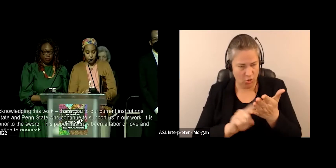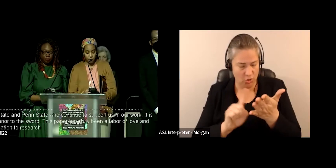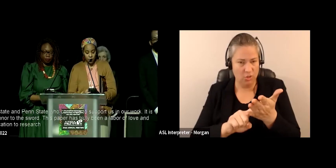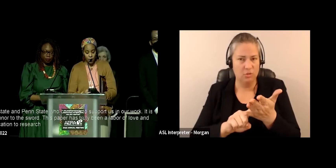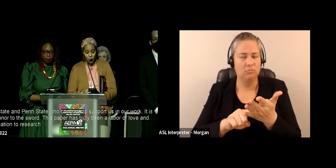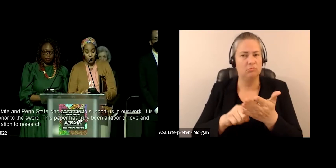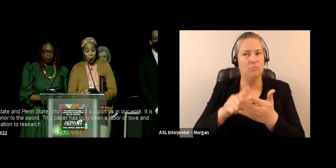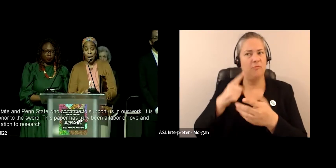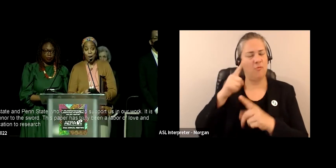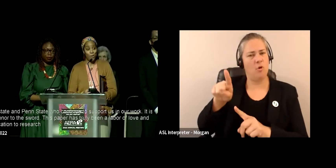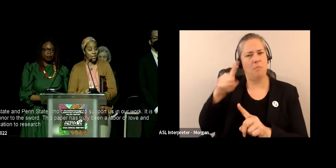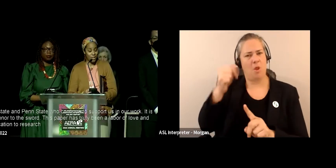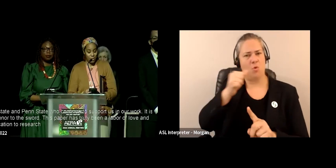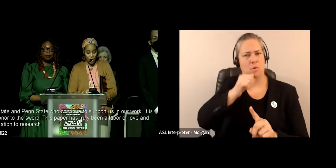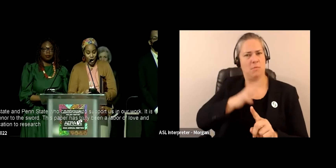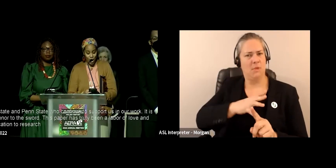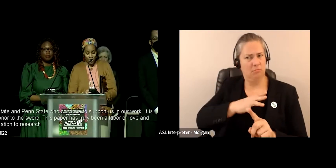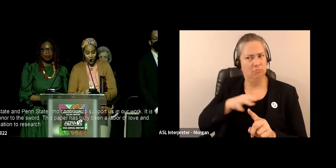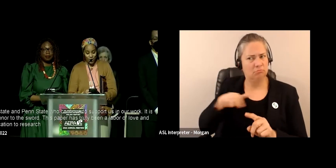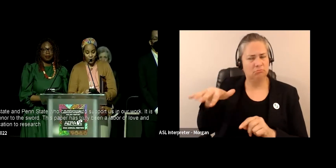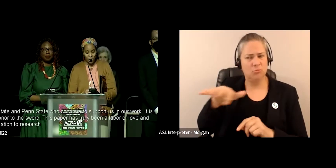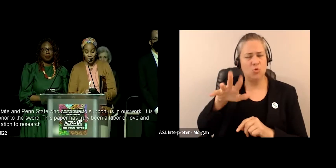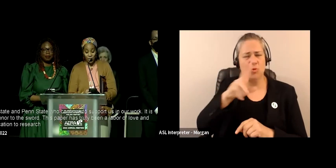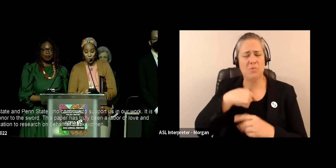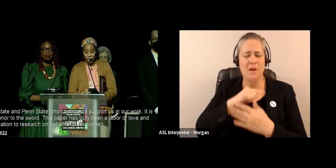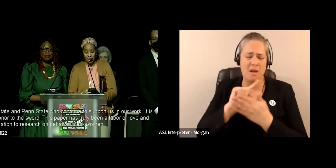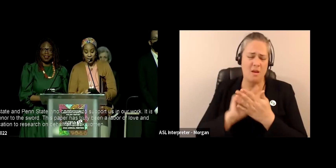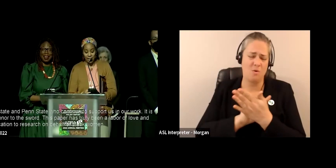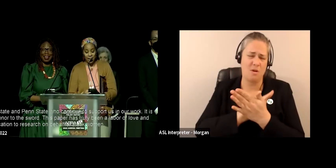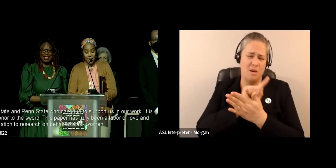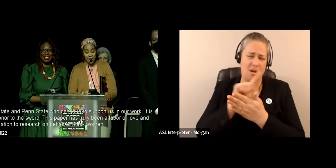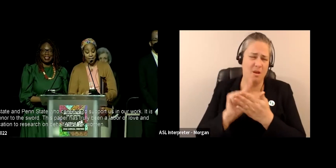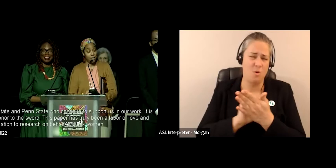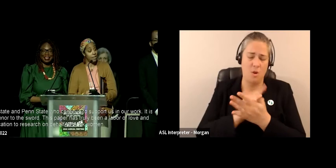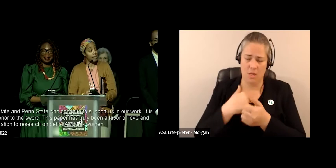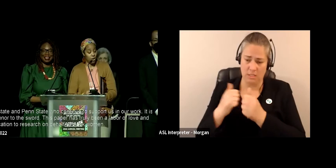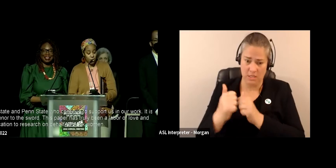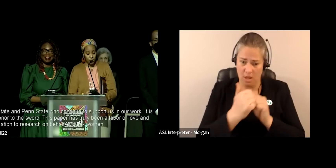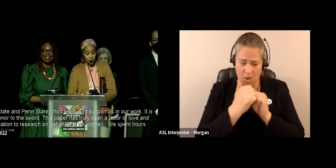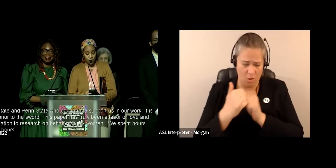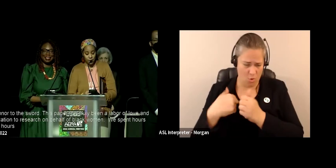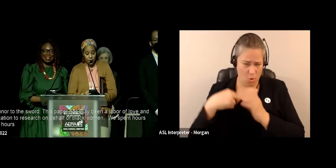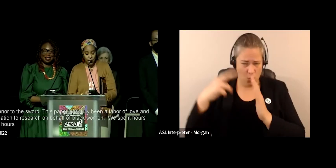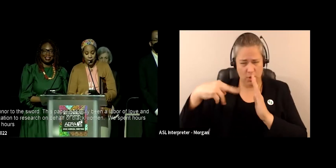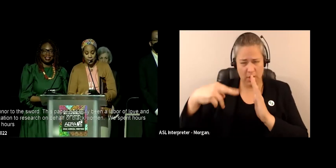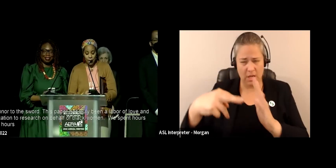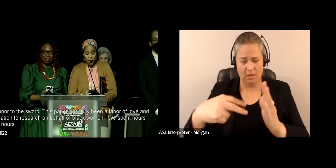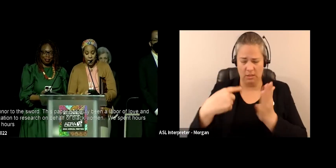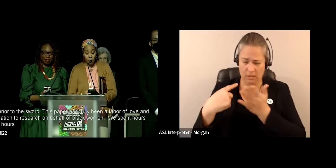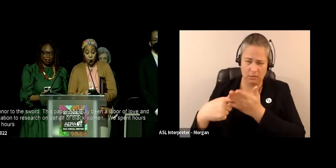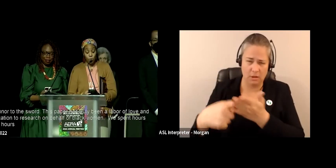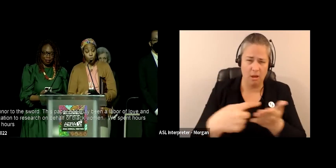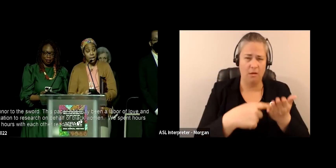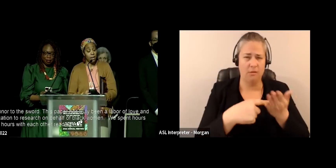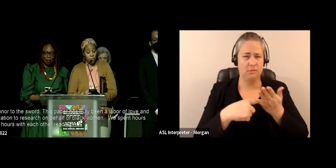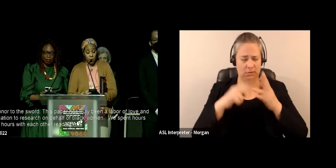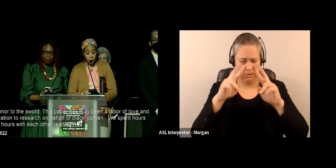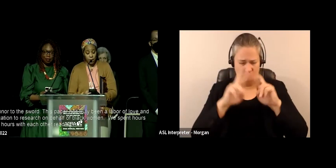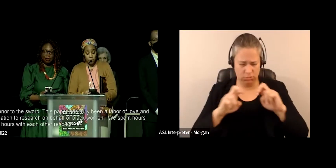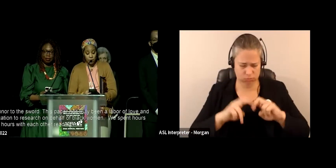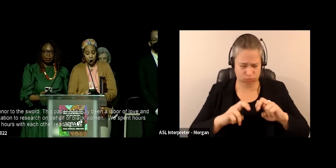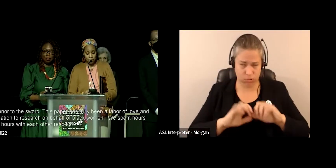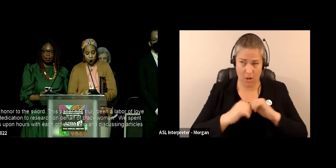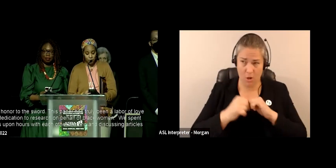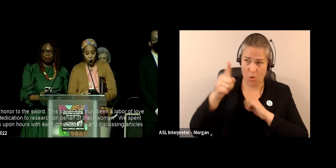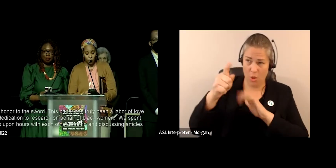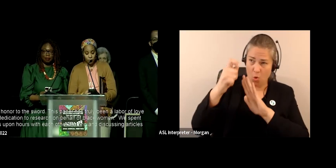women. We spent hours upon hours with each other reading and discussing articles, examining how folks write about